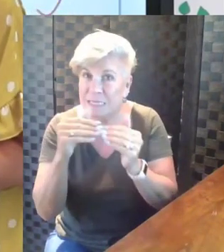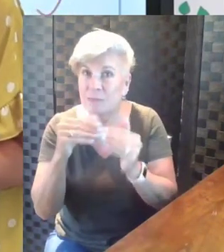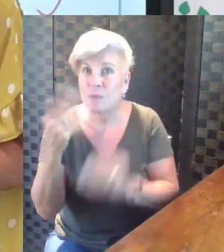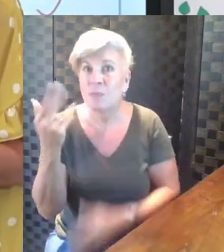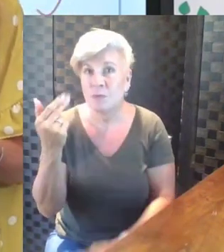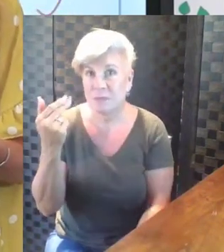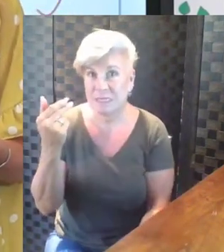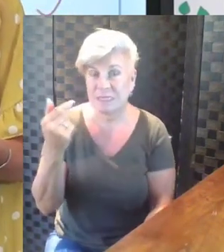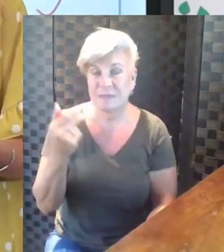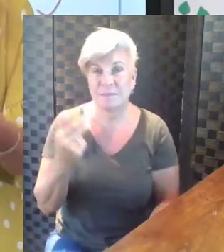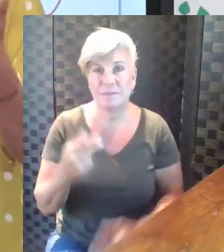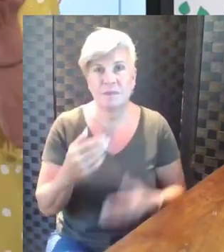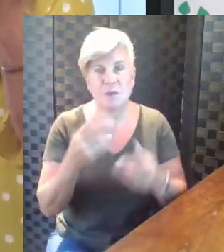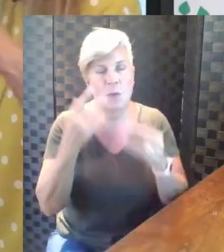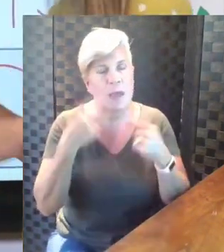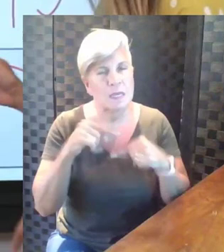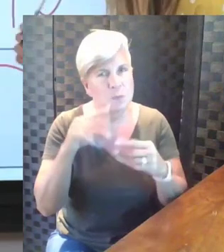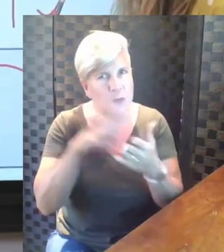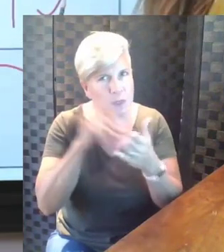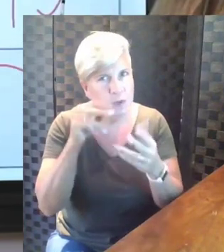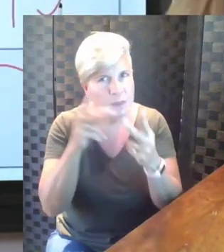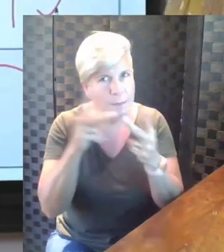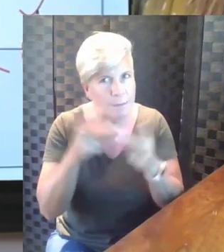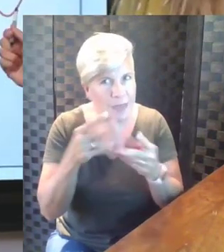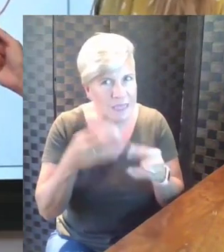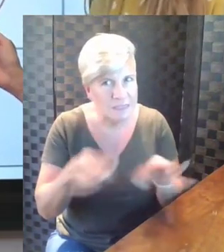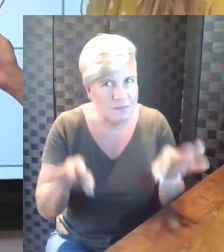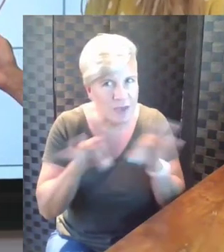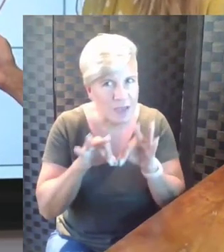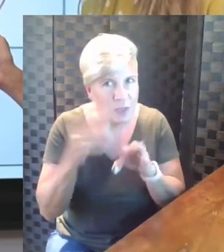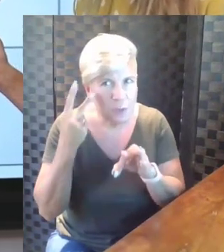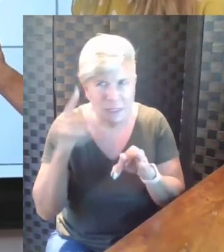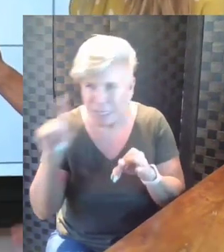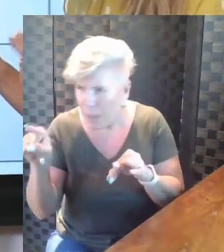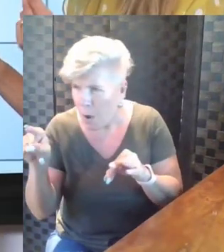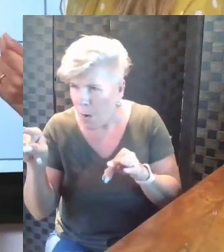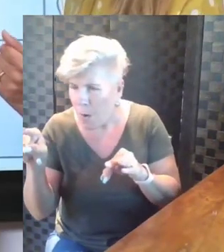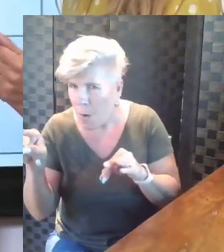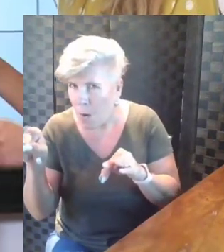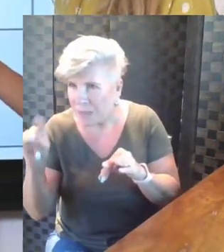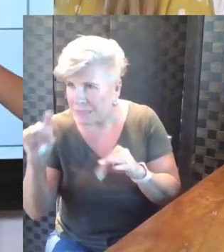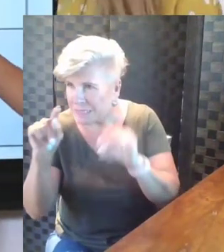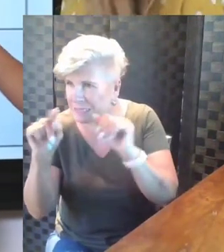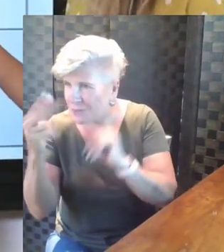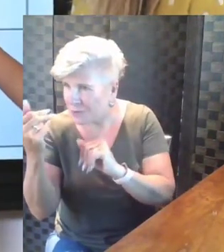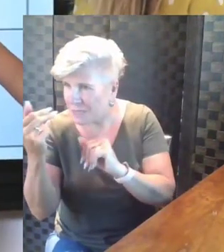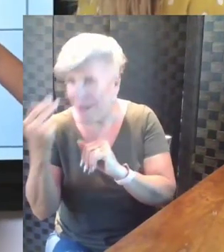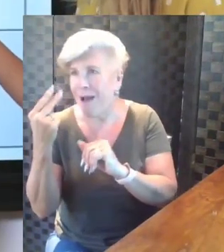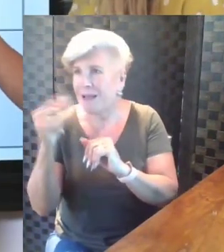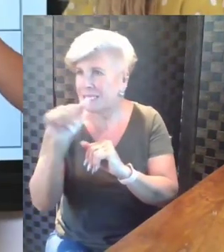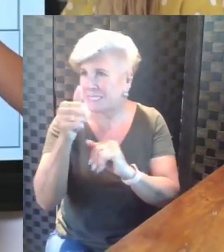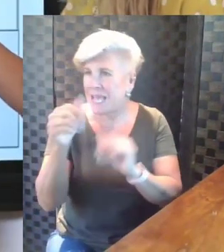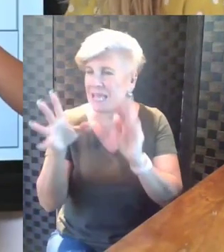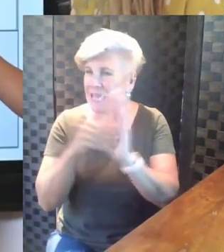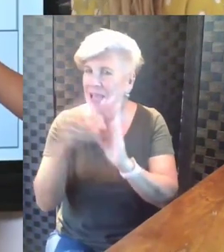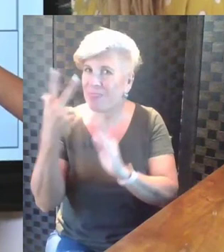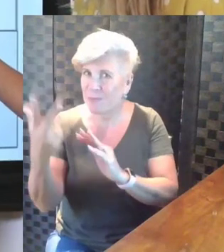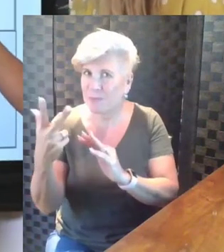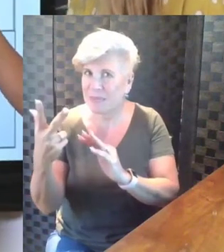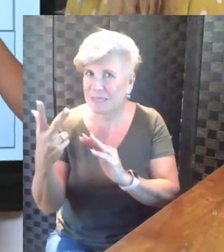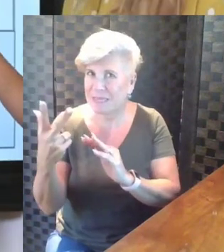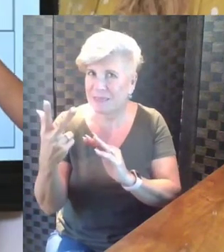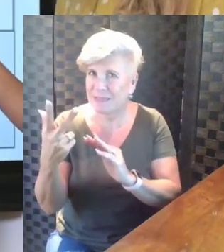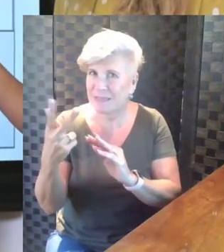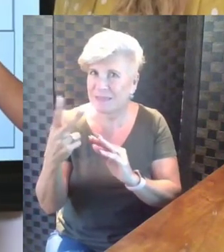our place value and what that means, when you see these numbers in the teens, you're going to know an addition sentence just like that. When I see 13, I know that's a group